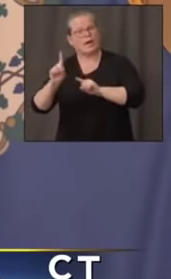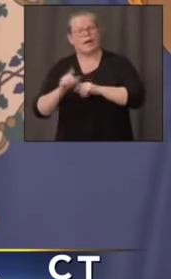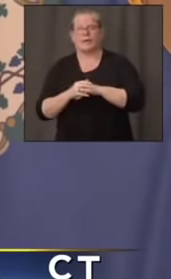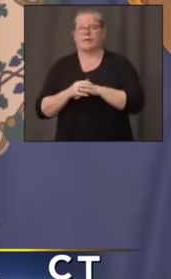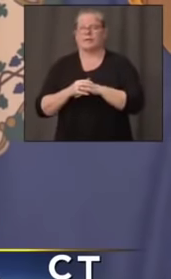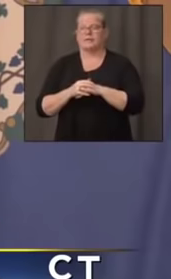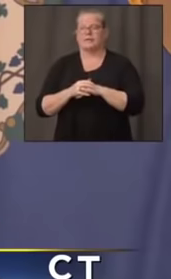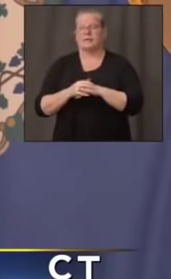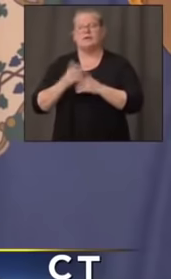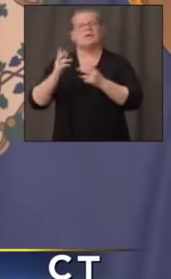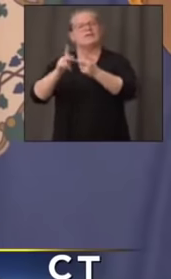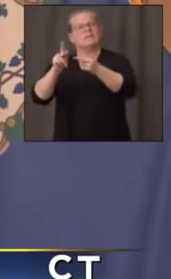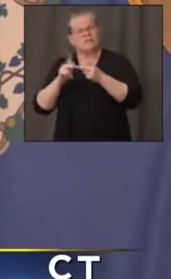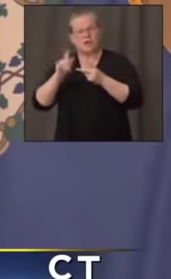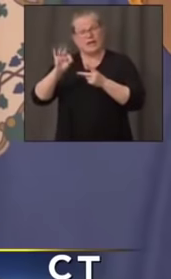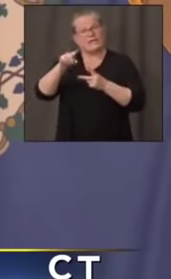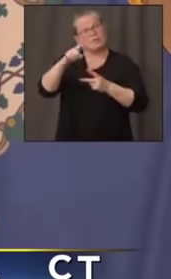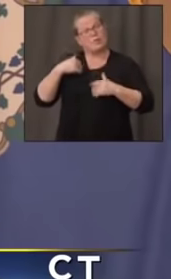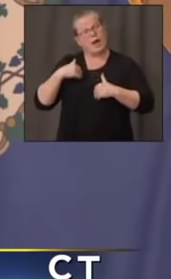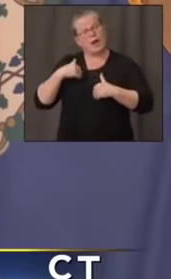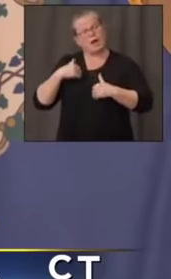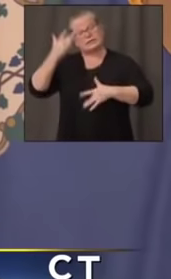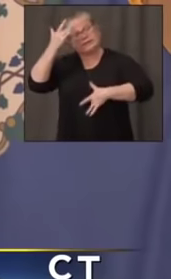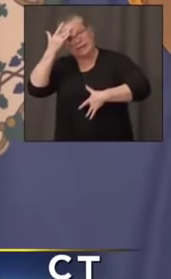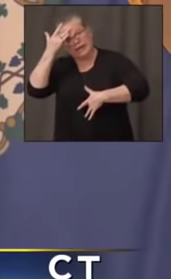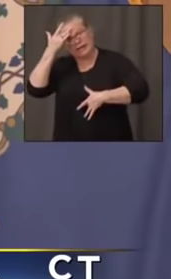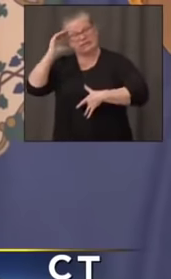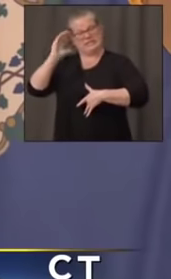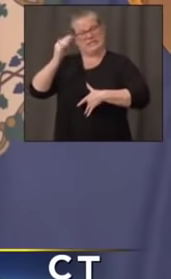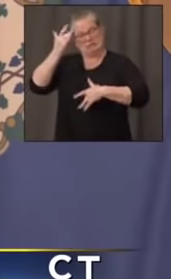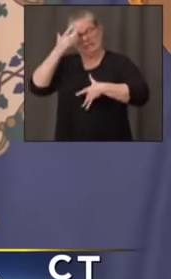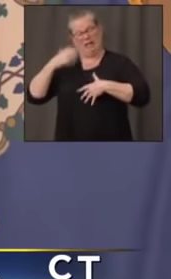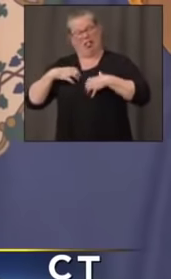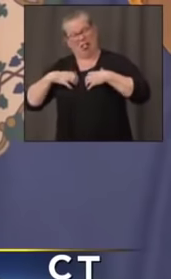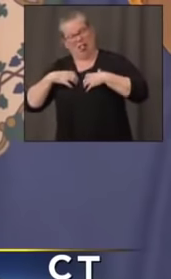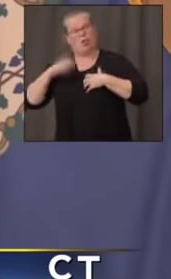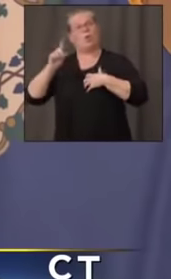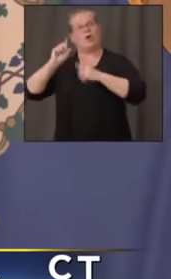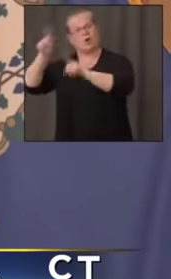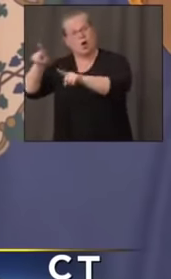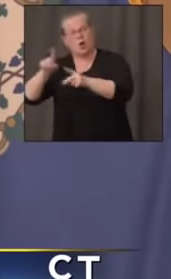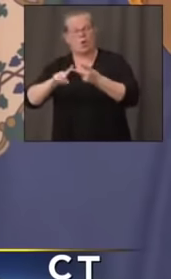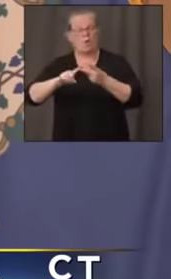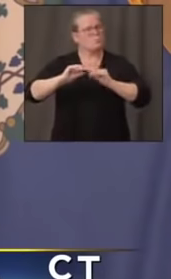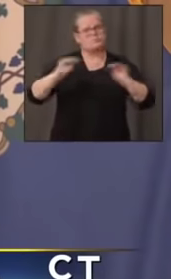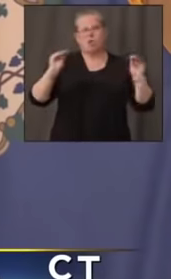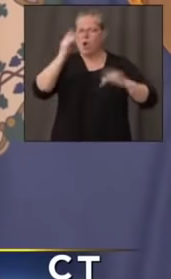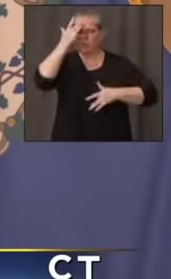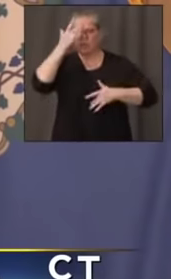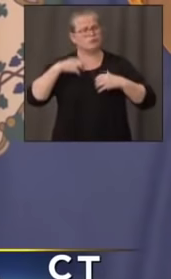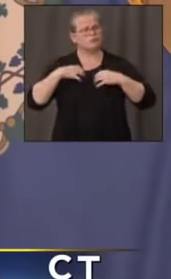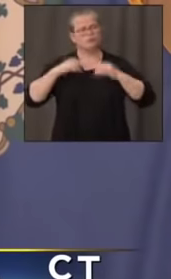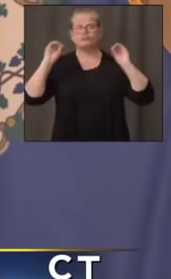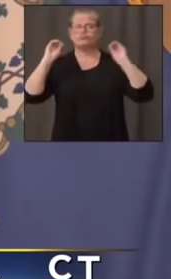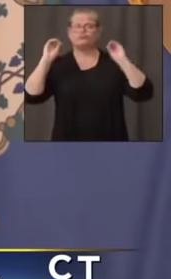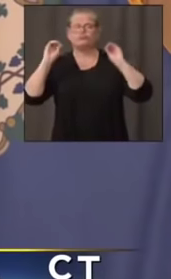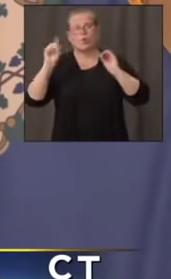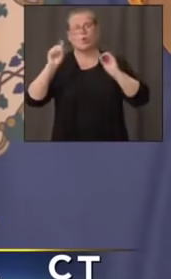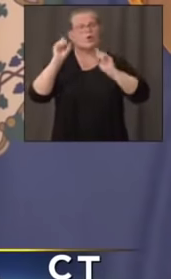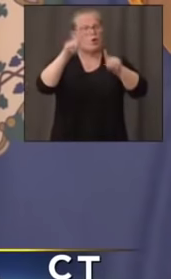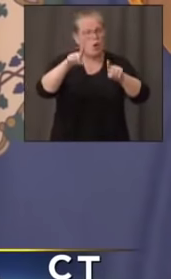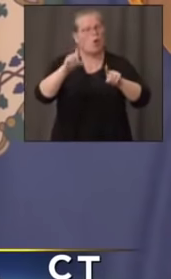that are symptomatic, those you are a quick drive-through, get you an immediate result. This is a time to take advantage of the fact that we